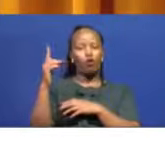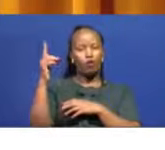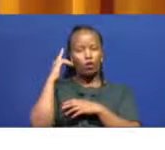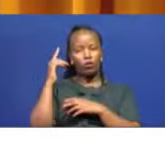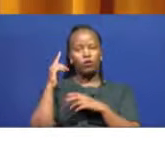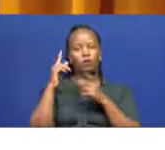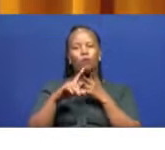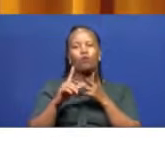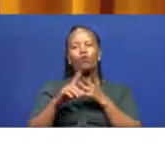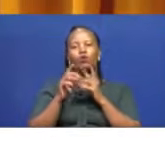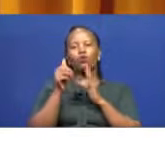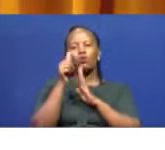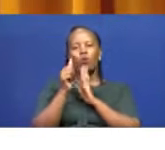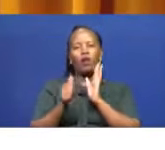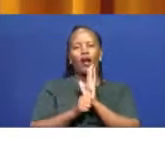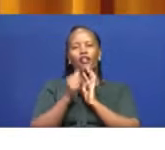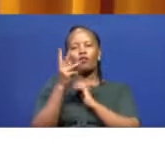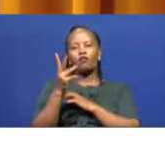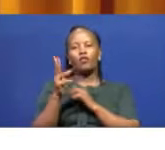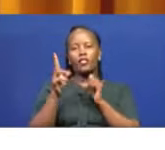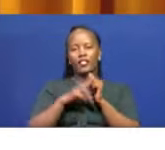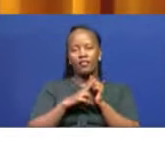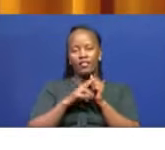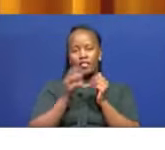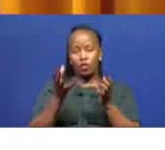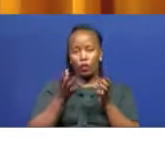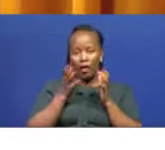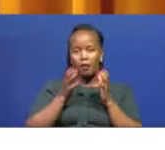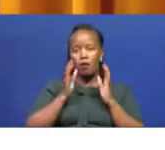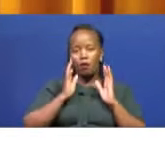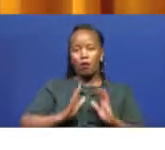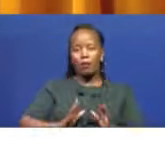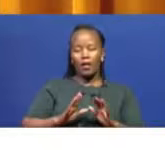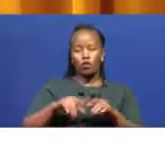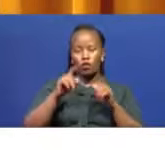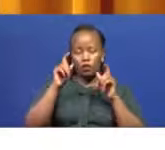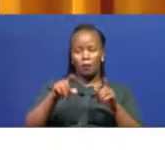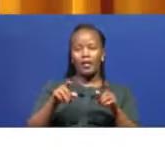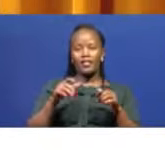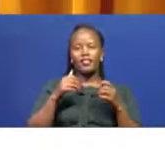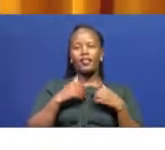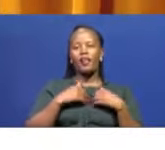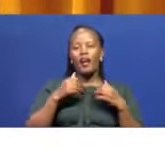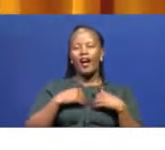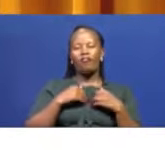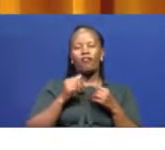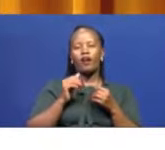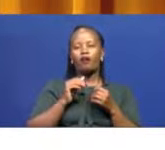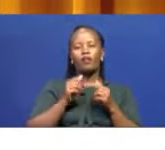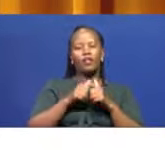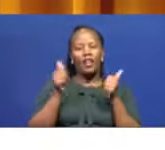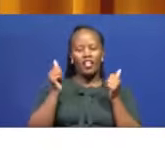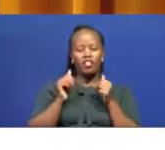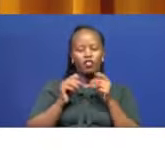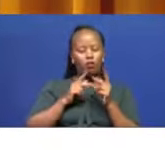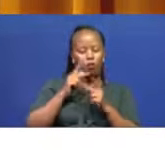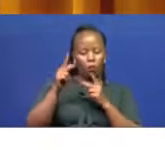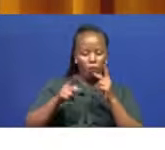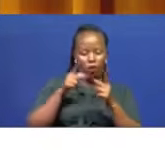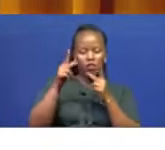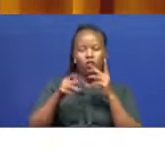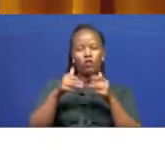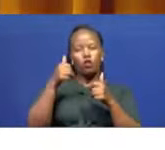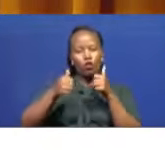Article 47 requires that a person must be subjected to an administrative process that is procedurally